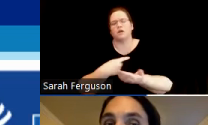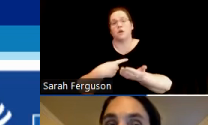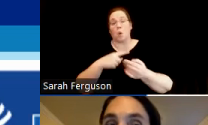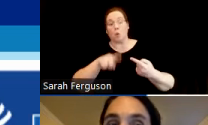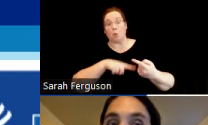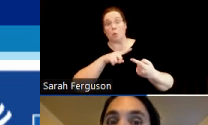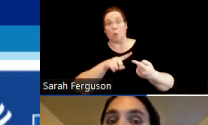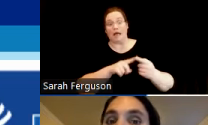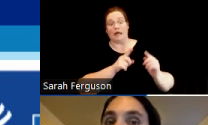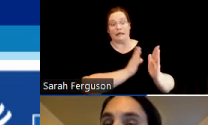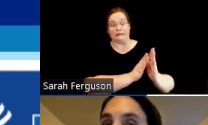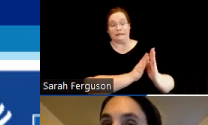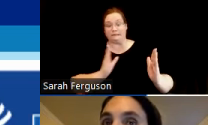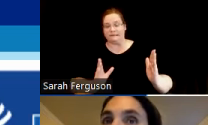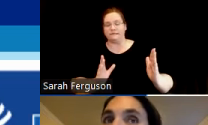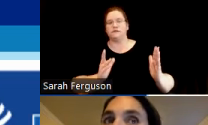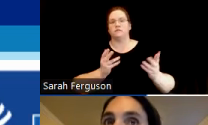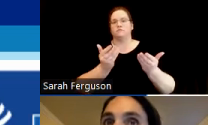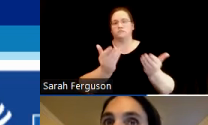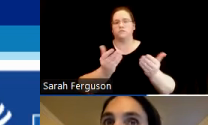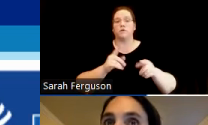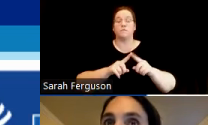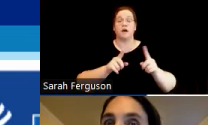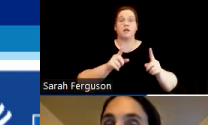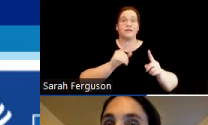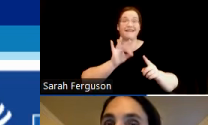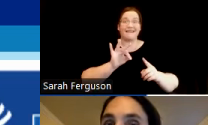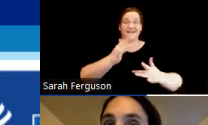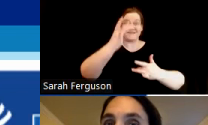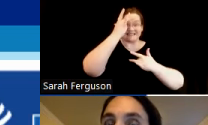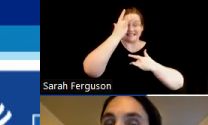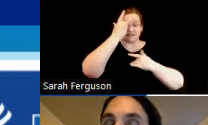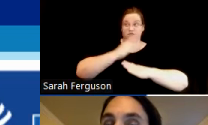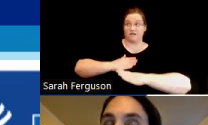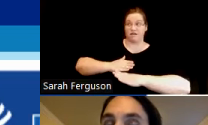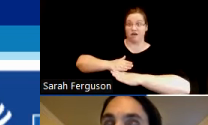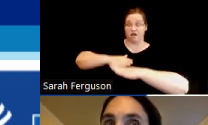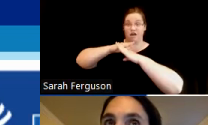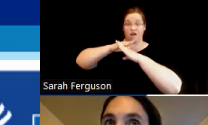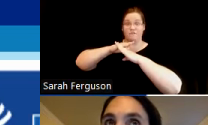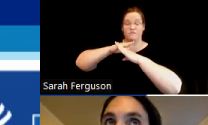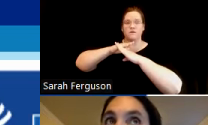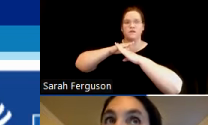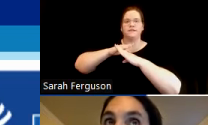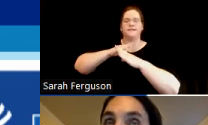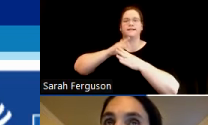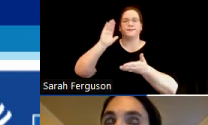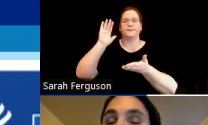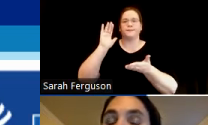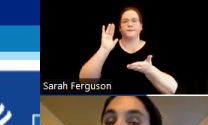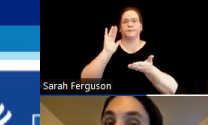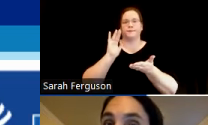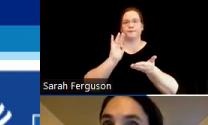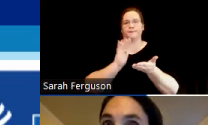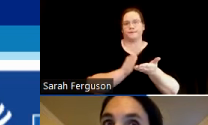from infection wanes. So I mentioned earlier that immunity from vaccines is actually more effective.